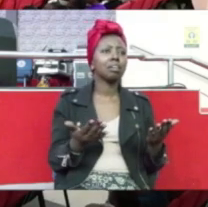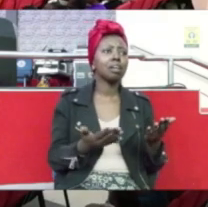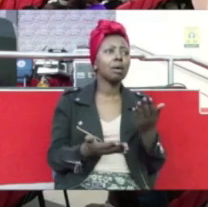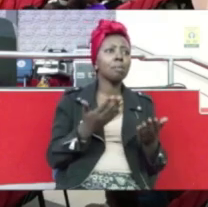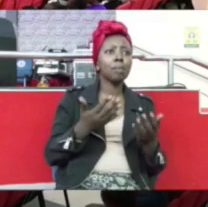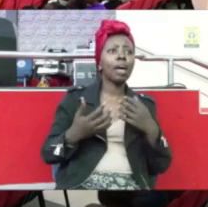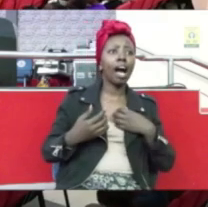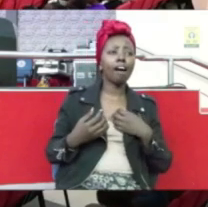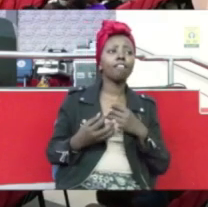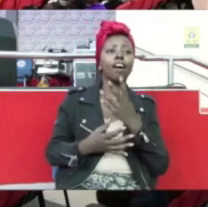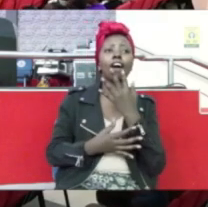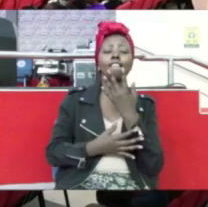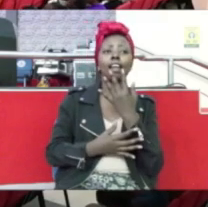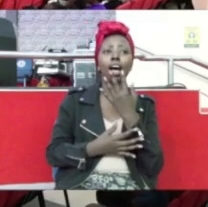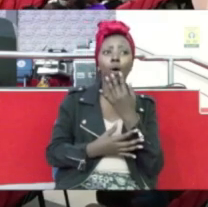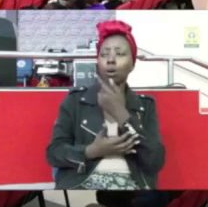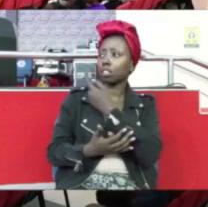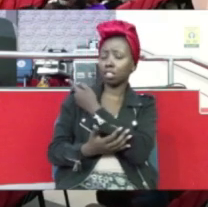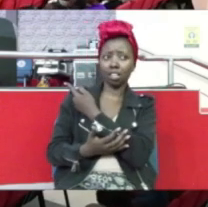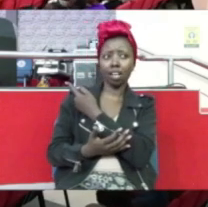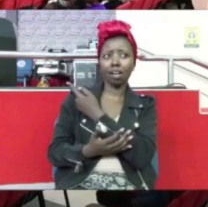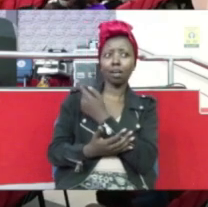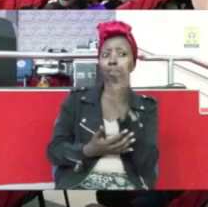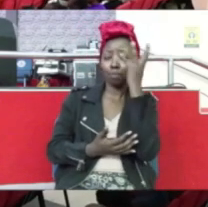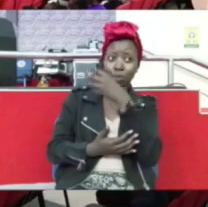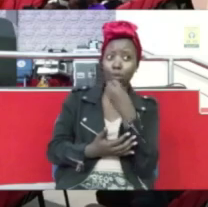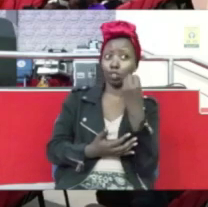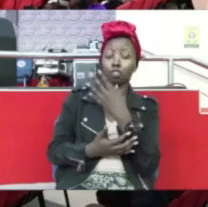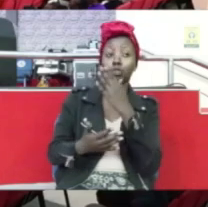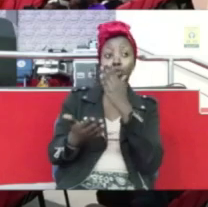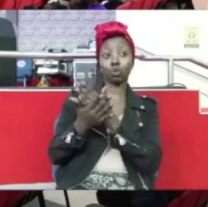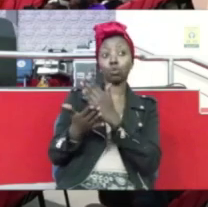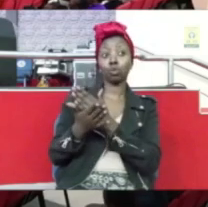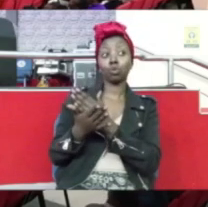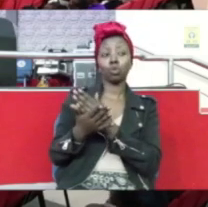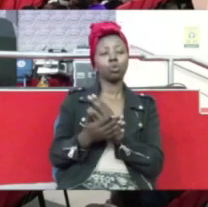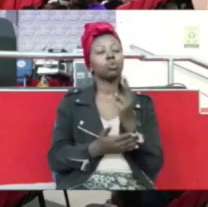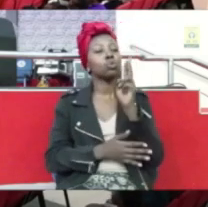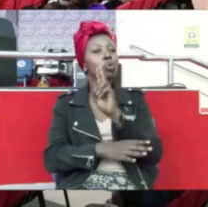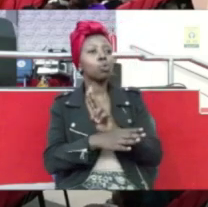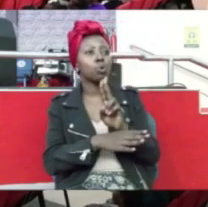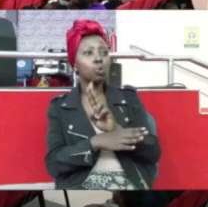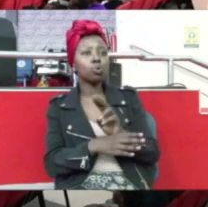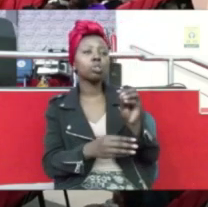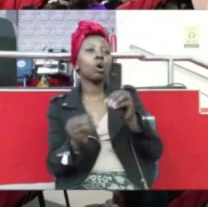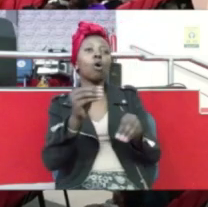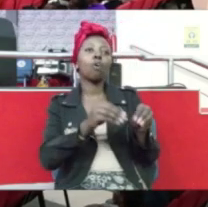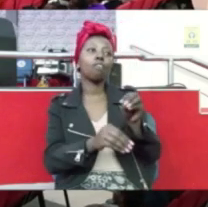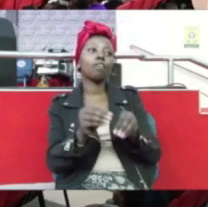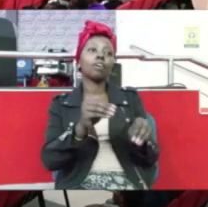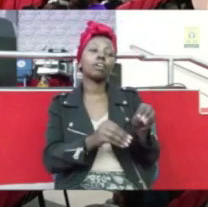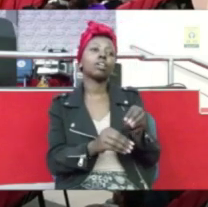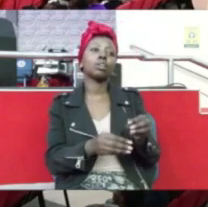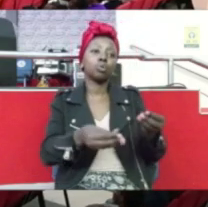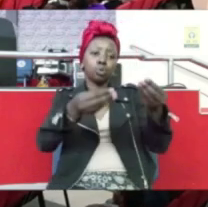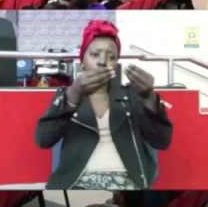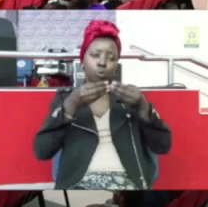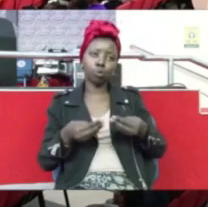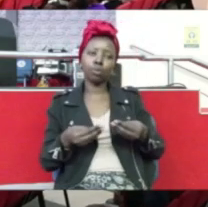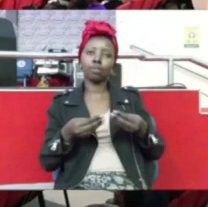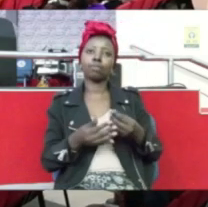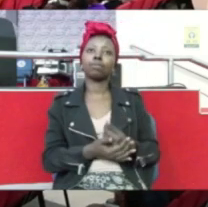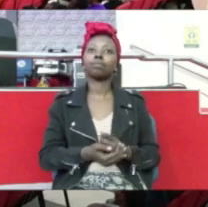hapa. They look cute, isn't it? We use the offerings that you give.